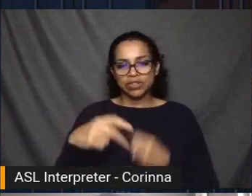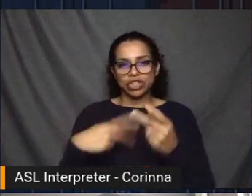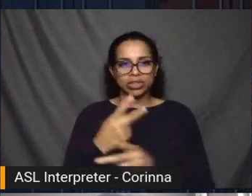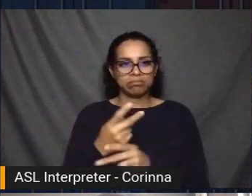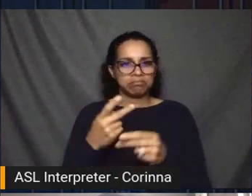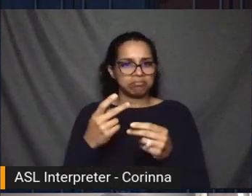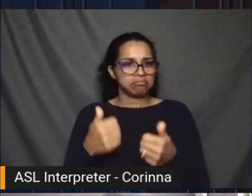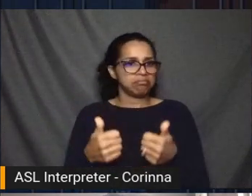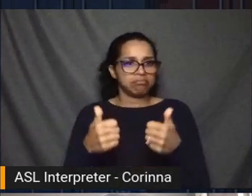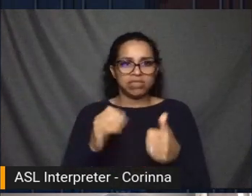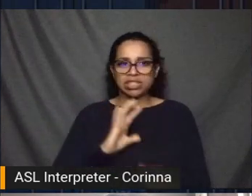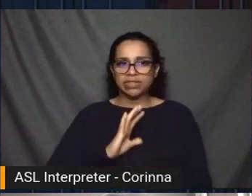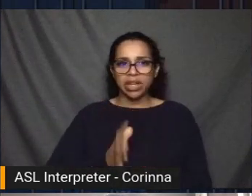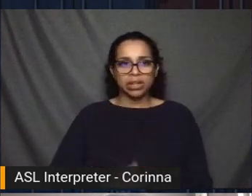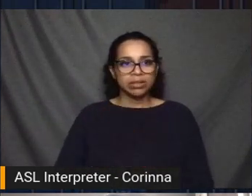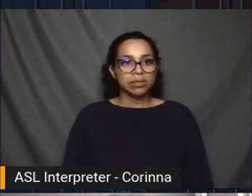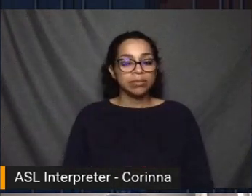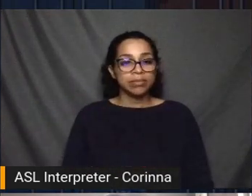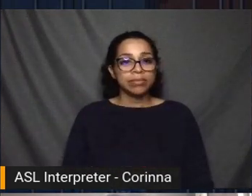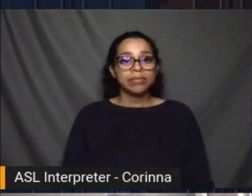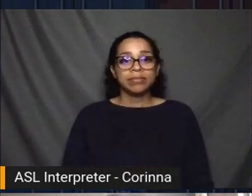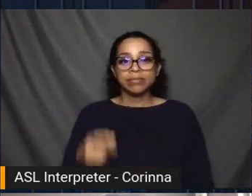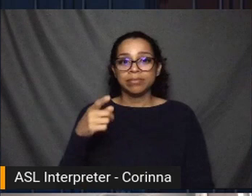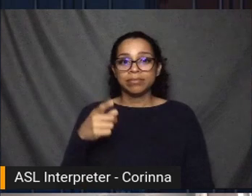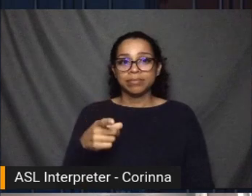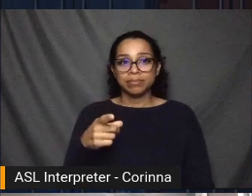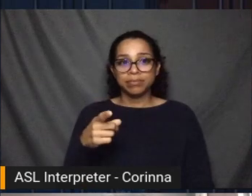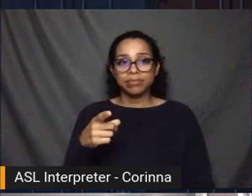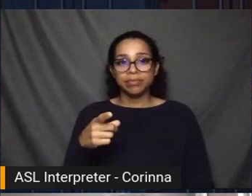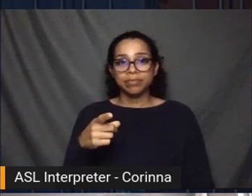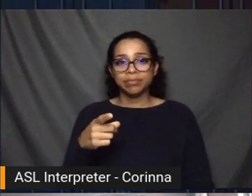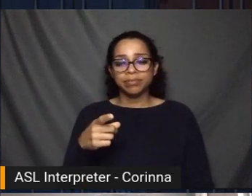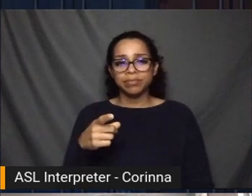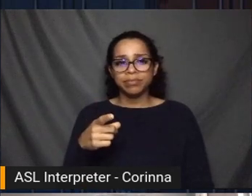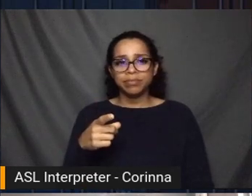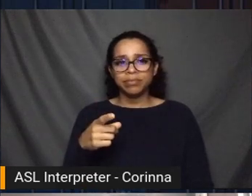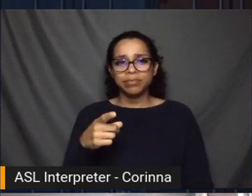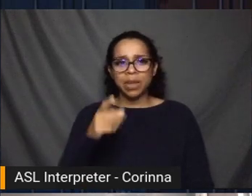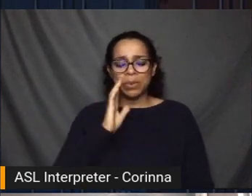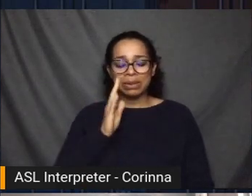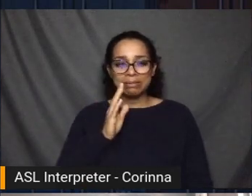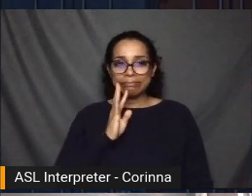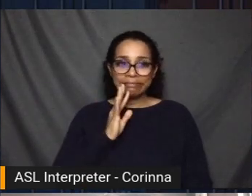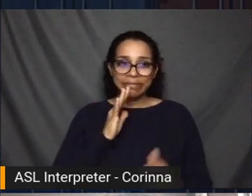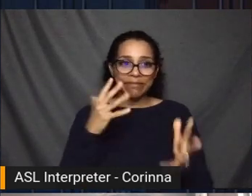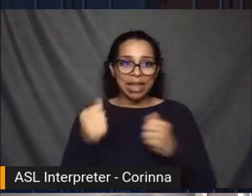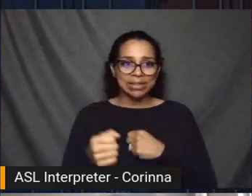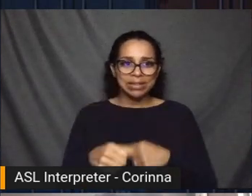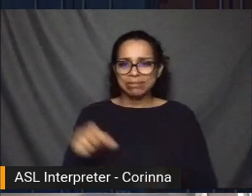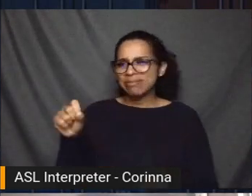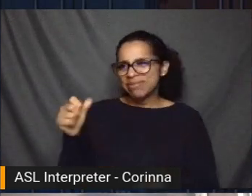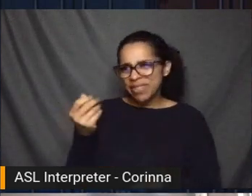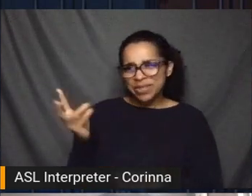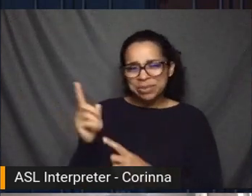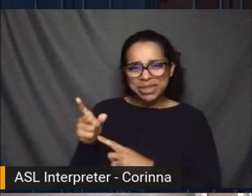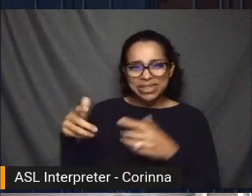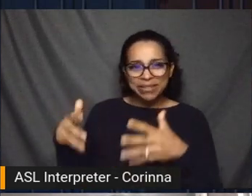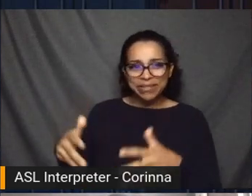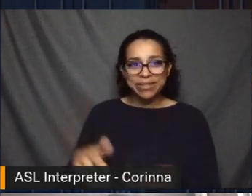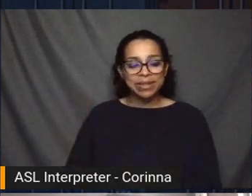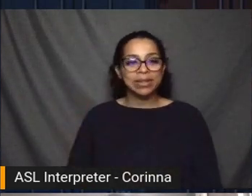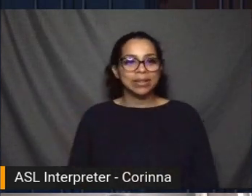So Awesome. this is when using. I'm going to go a little bit faster because we got a few minutes left.